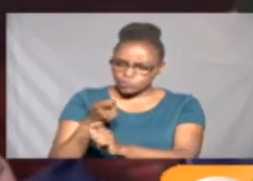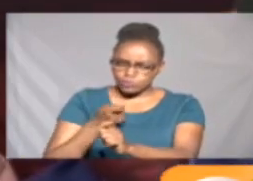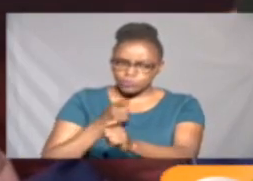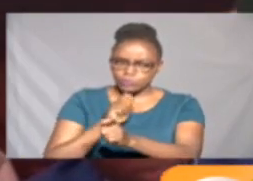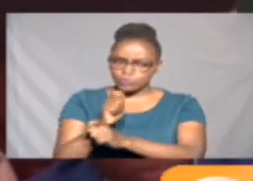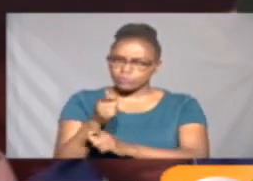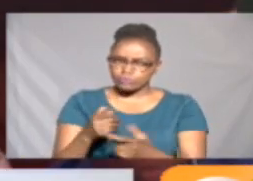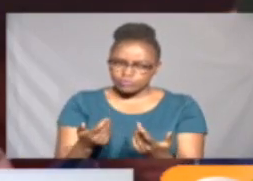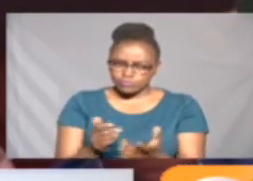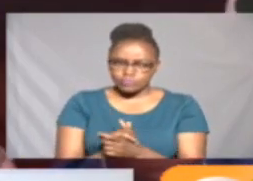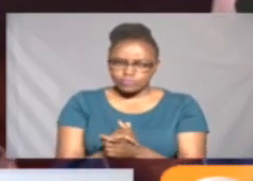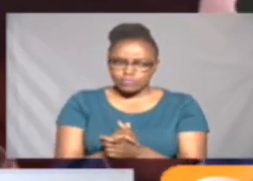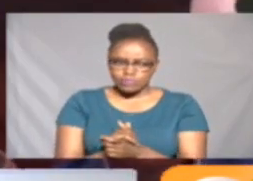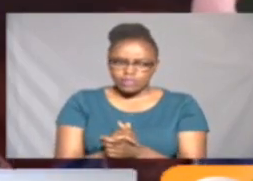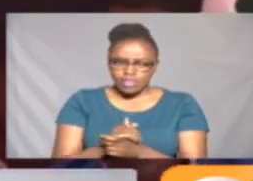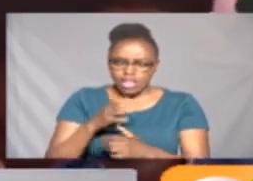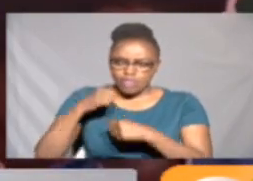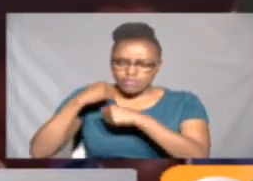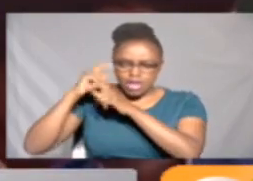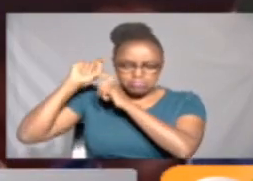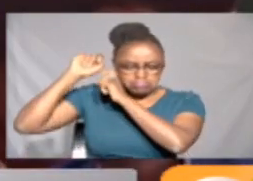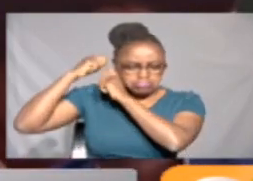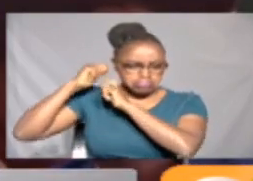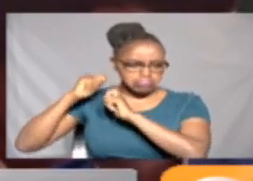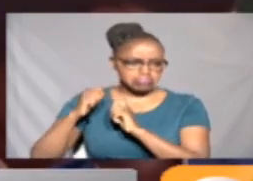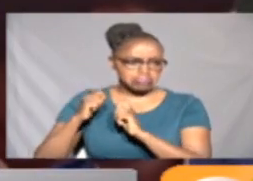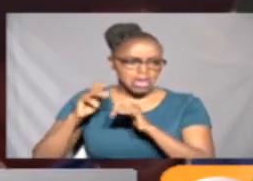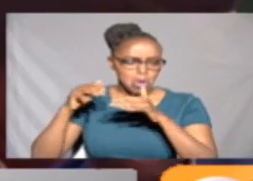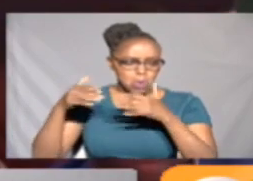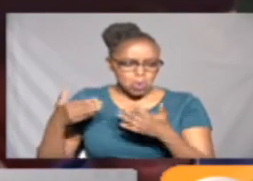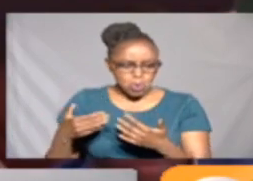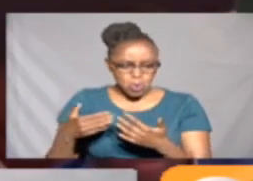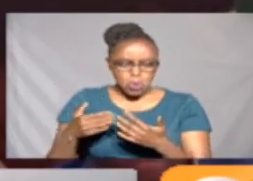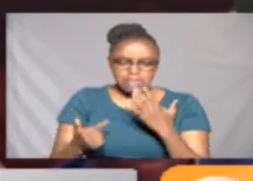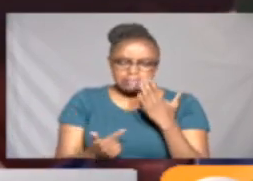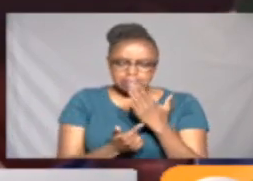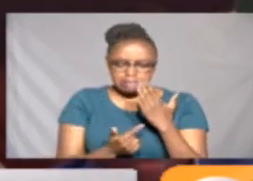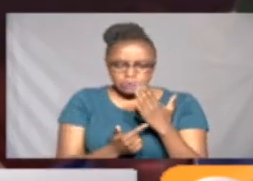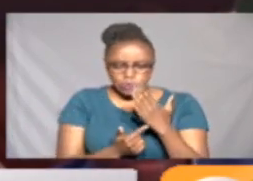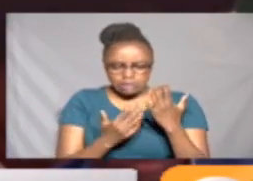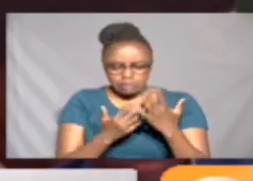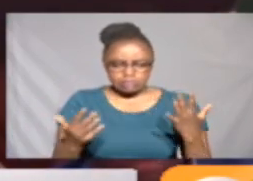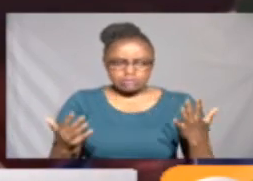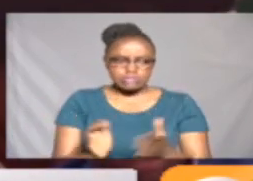wewe ni mtu wa kutengeneza nywele, kama wewe ni mtu wa digital,